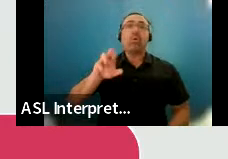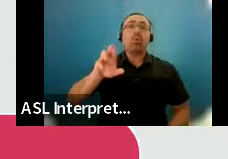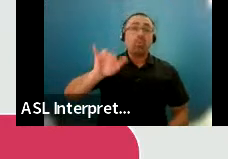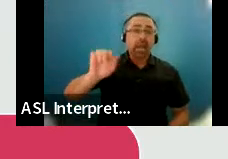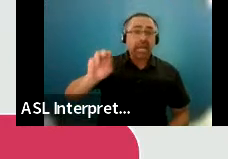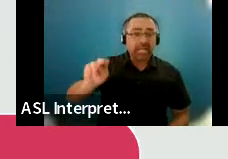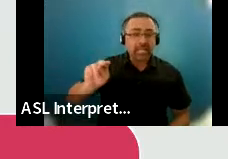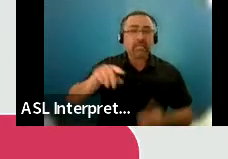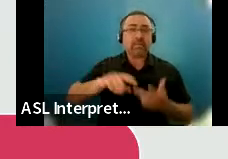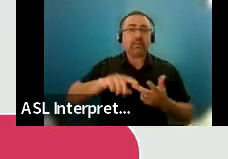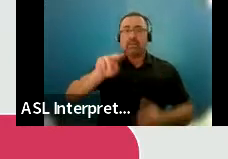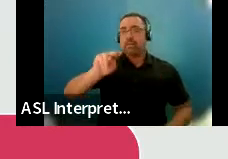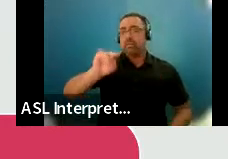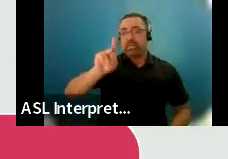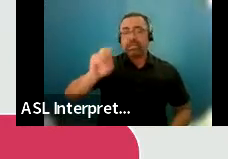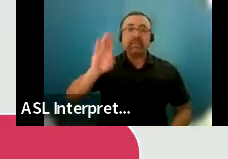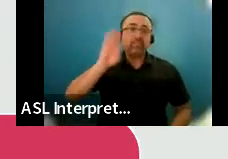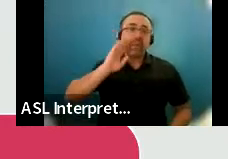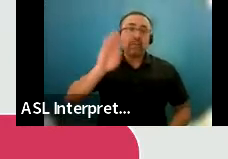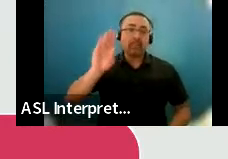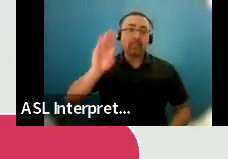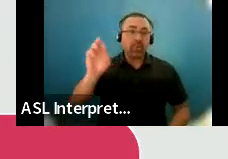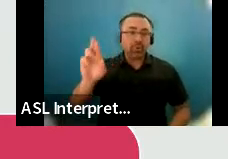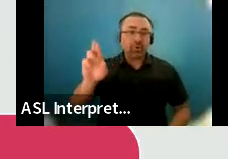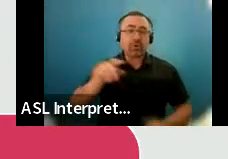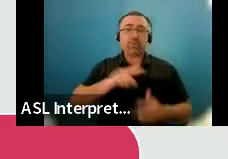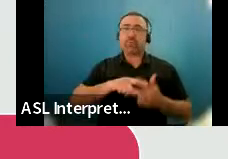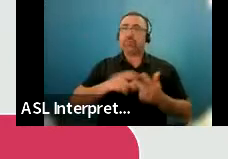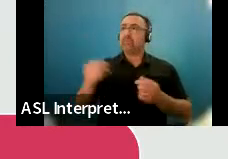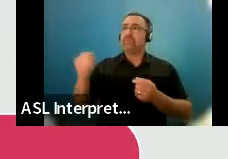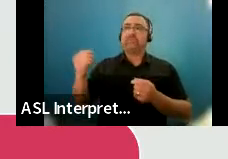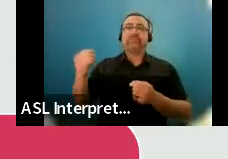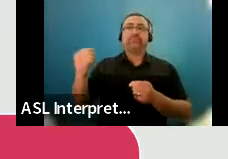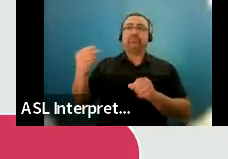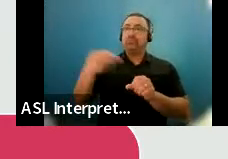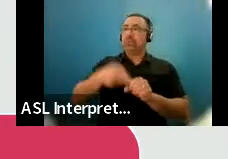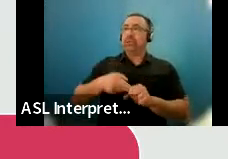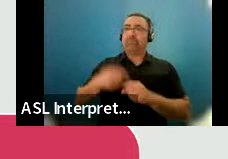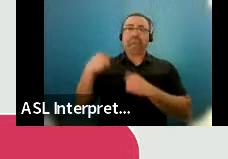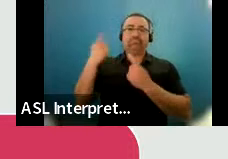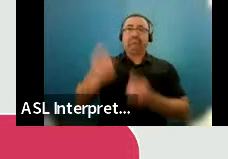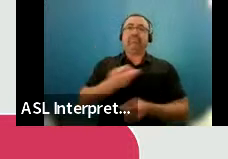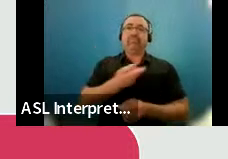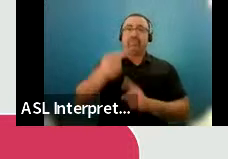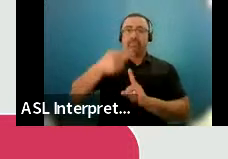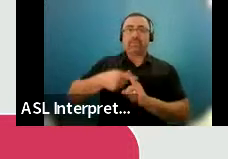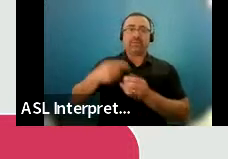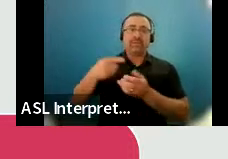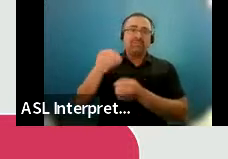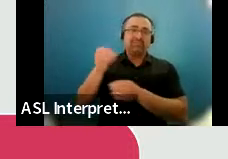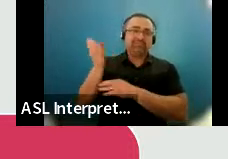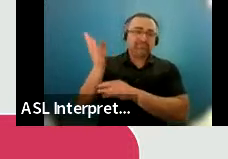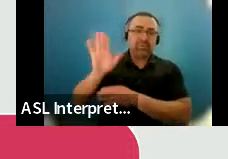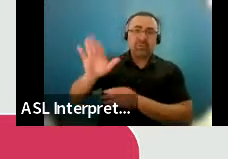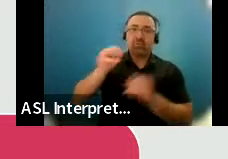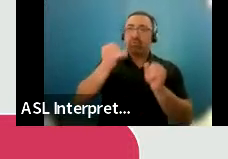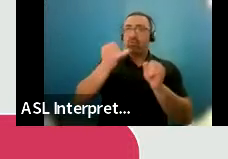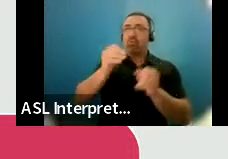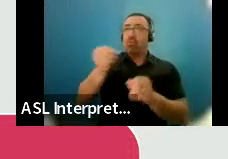Easterly, and Nikki Brown Booker, who have been with us these past few months and talked about their own